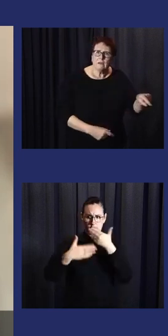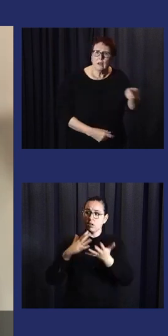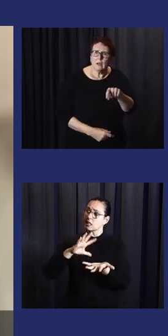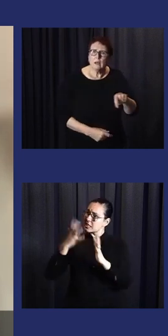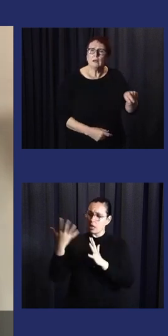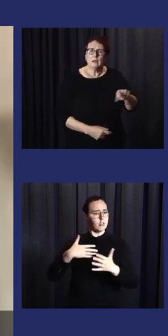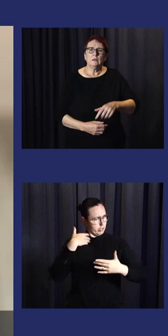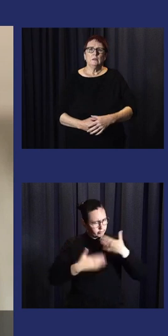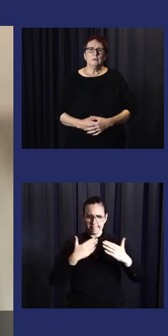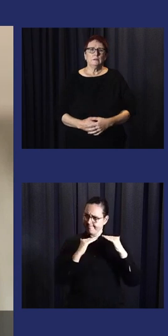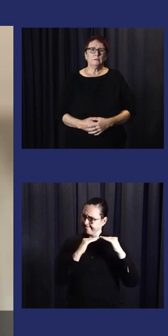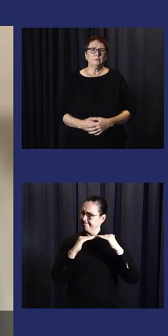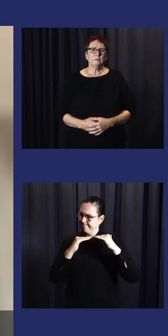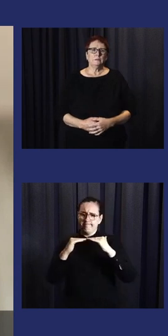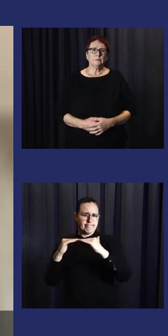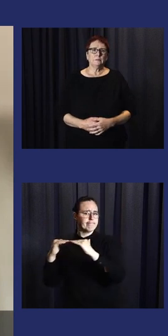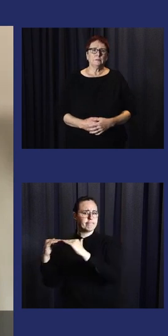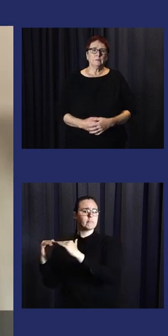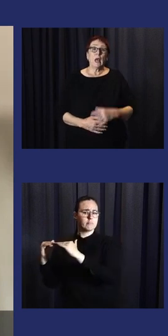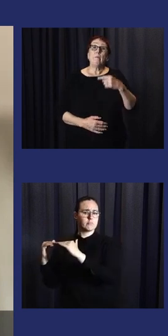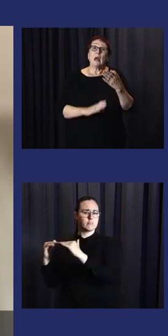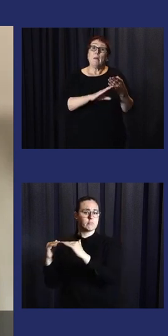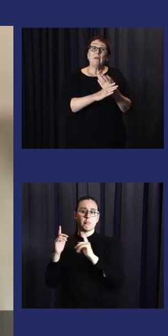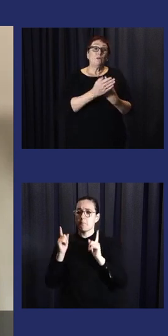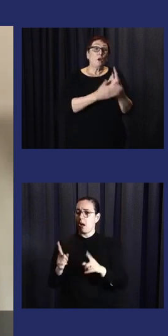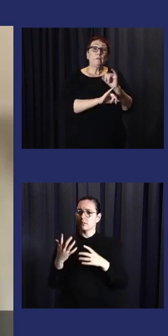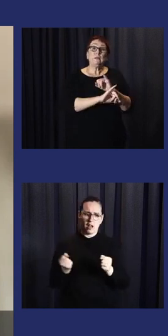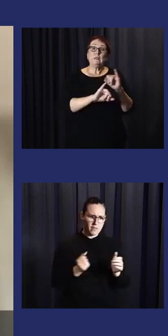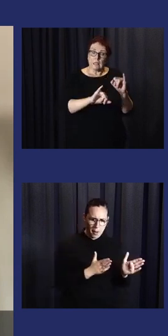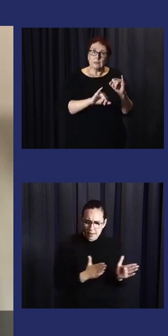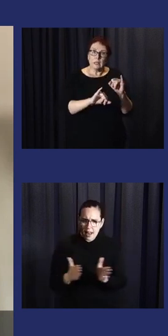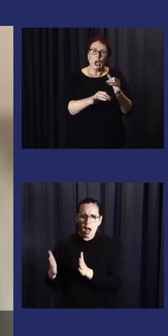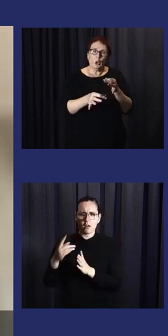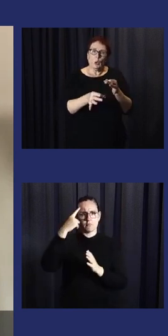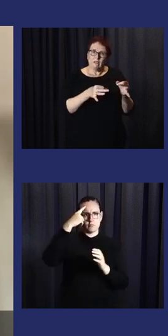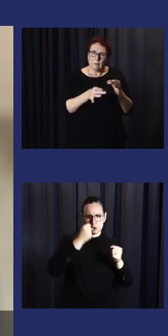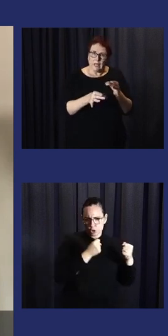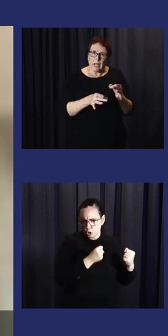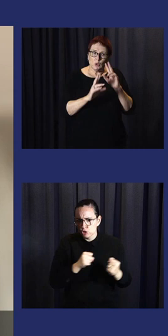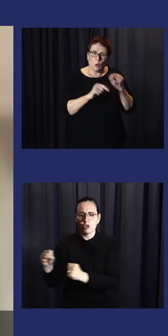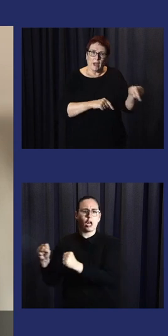that plans and mitigation strategies are put in place that they're protected during times of risk.